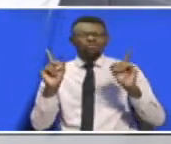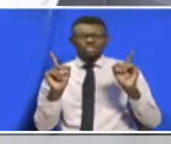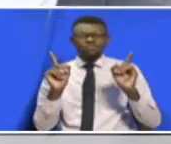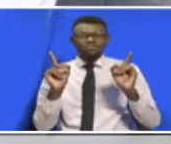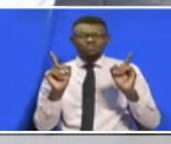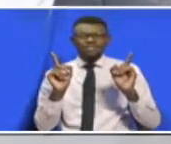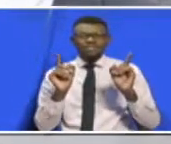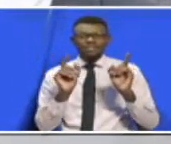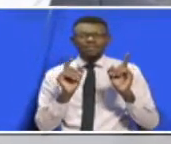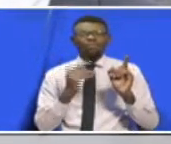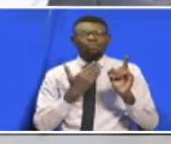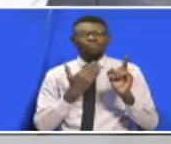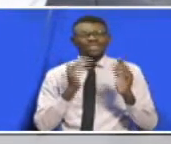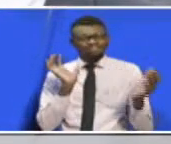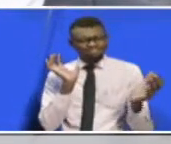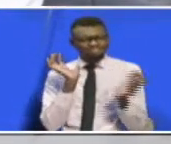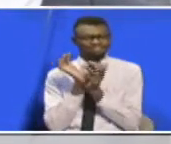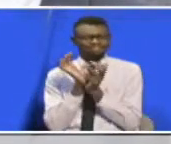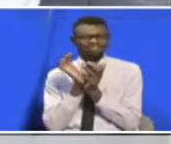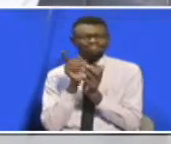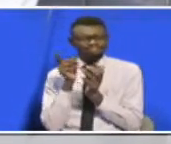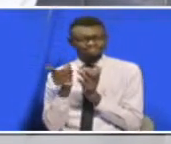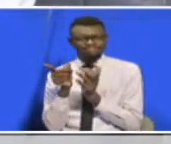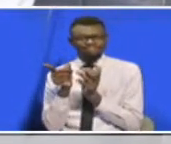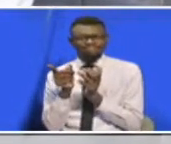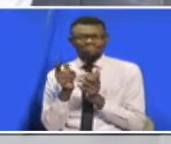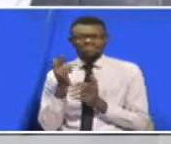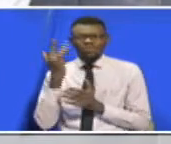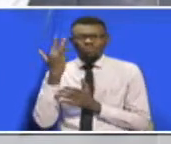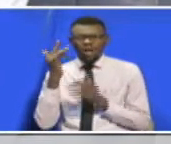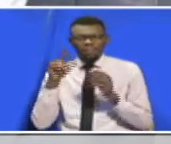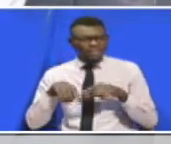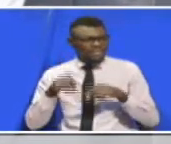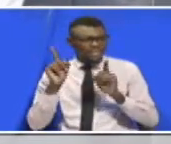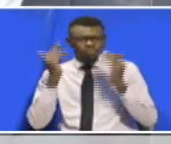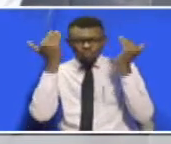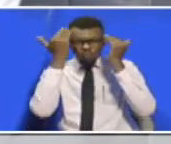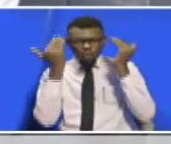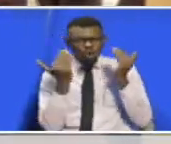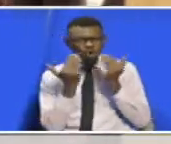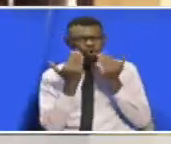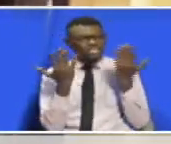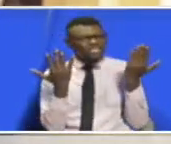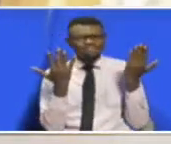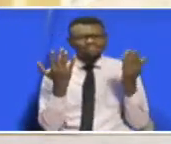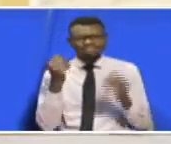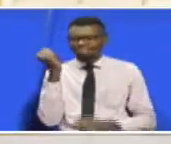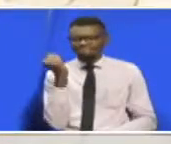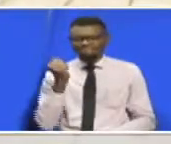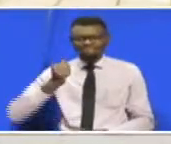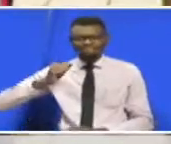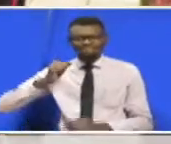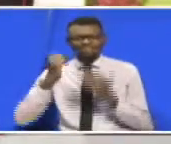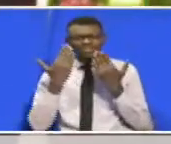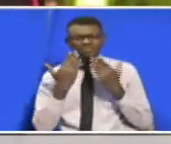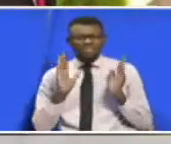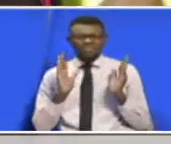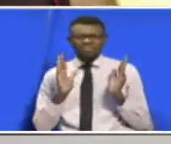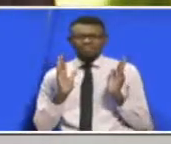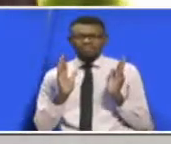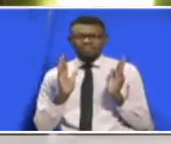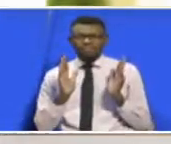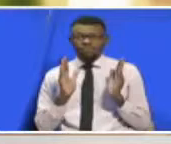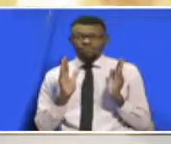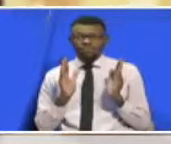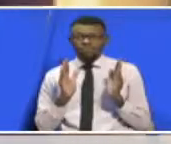for imprisonment for failing to adhere to the court order and to obey it. So we are talking